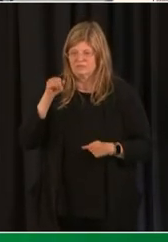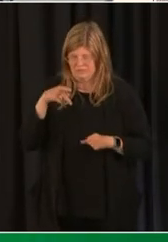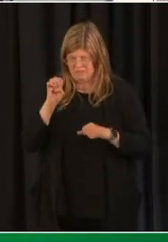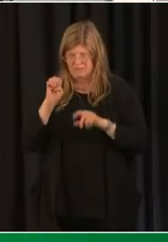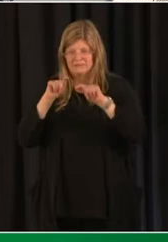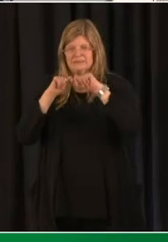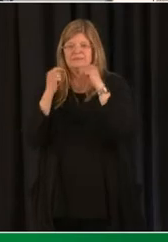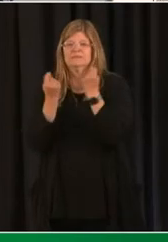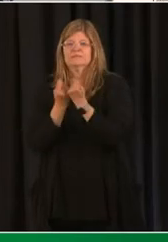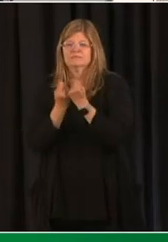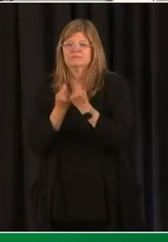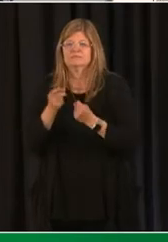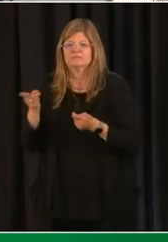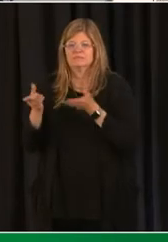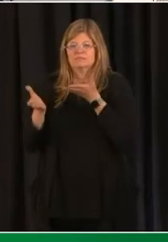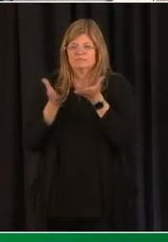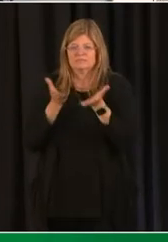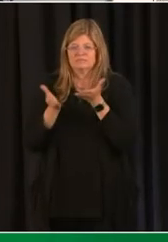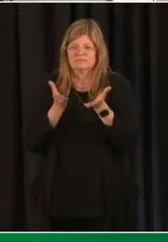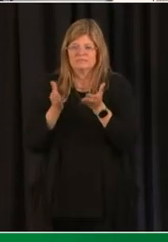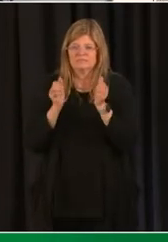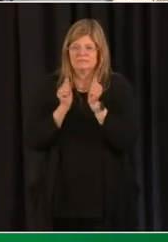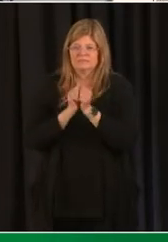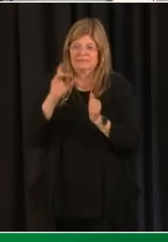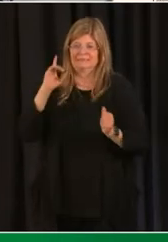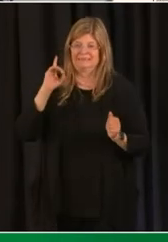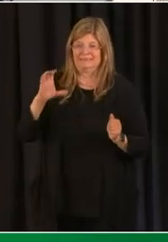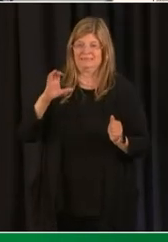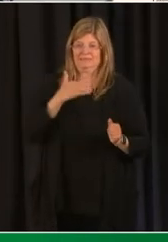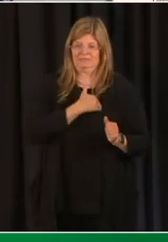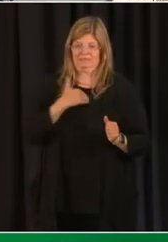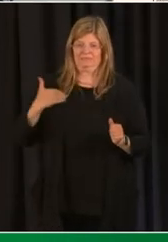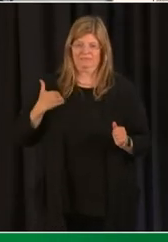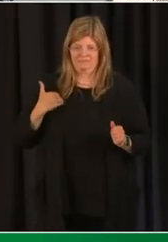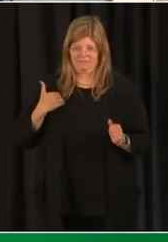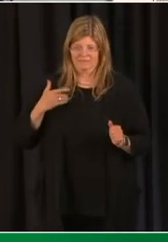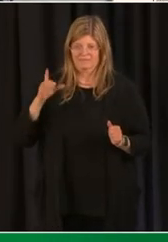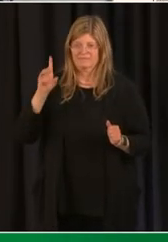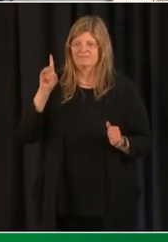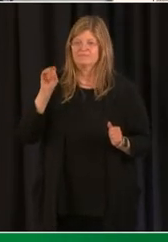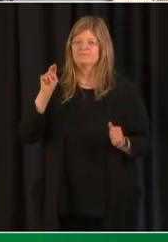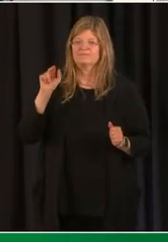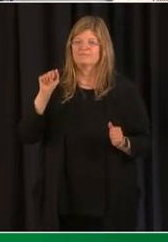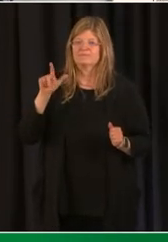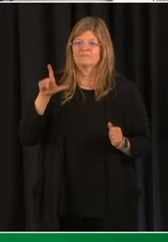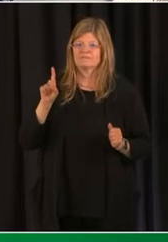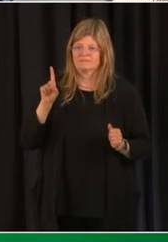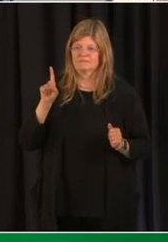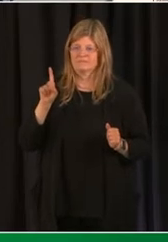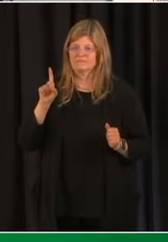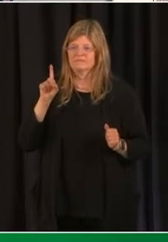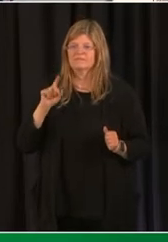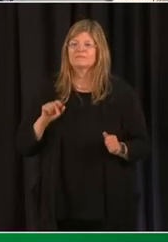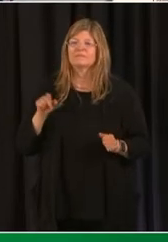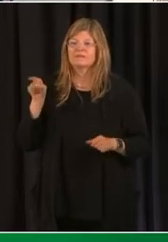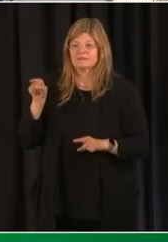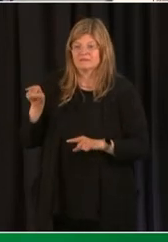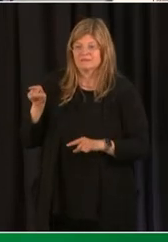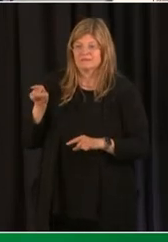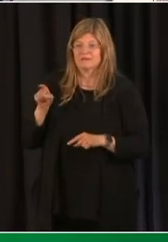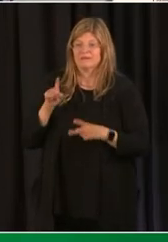with Polly Donaldson, who's here with us today, and Laura Zeilinger and a few